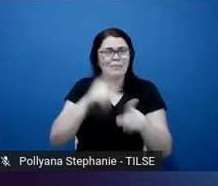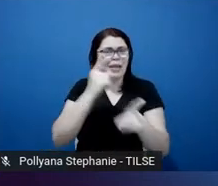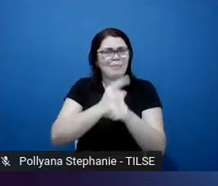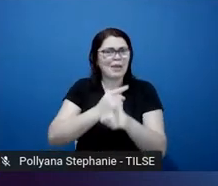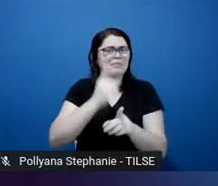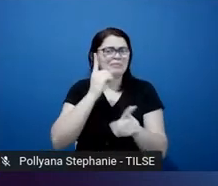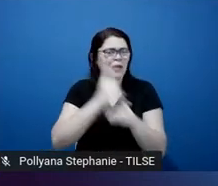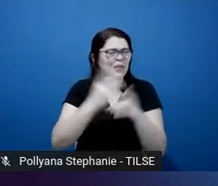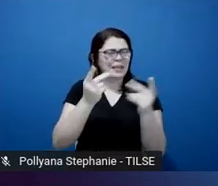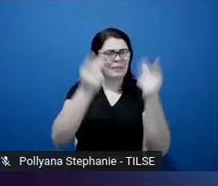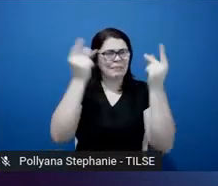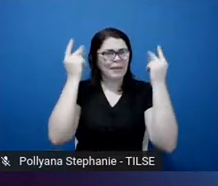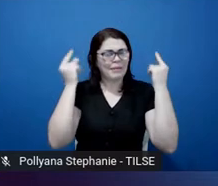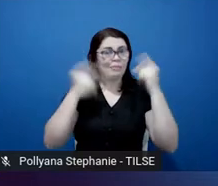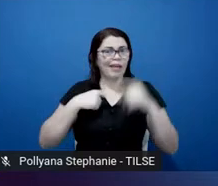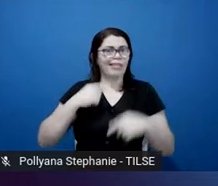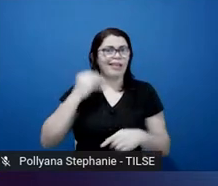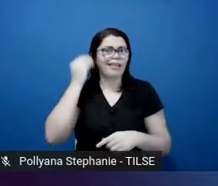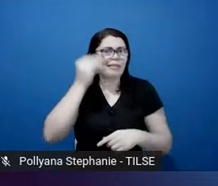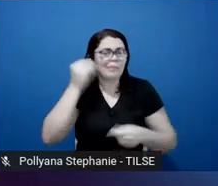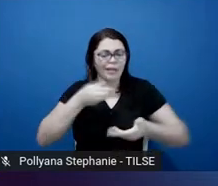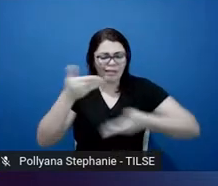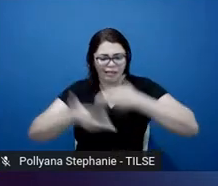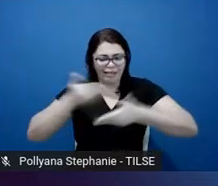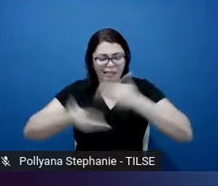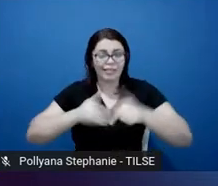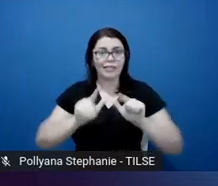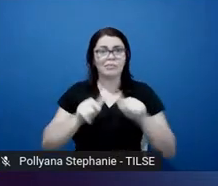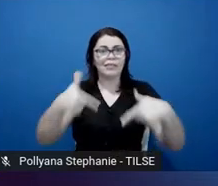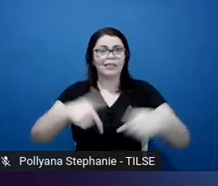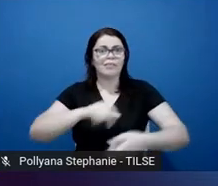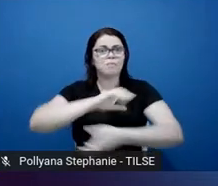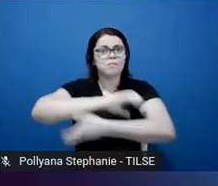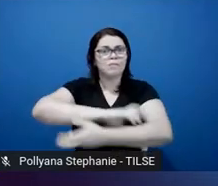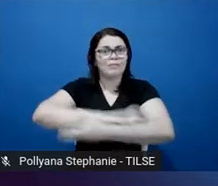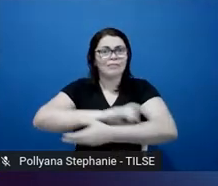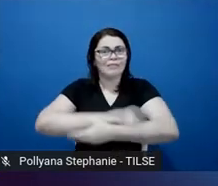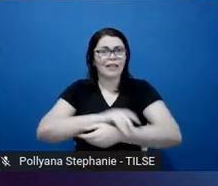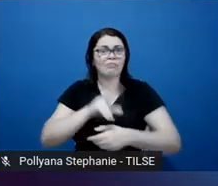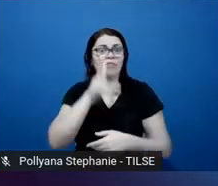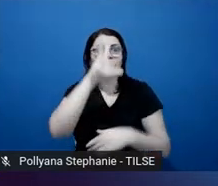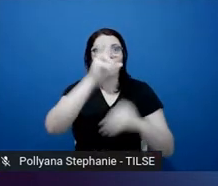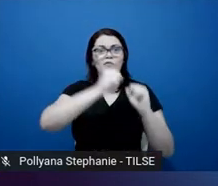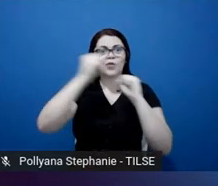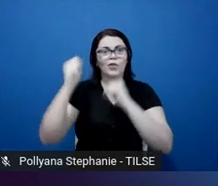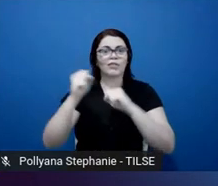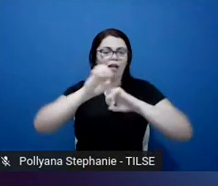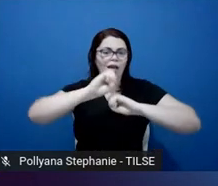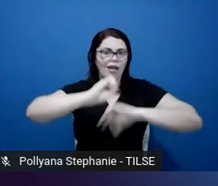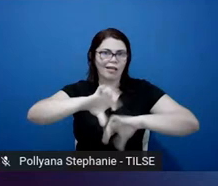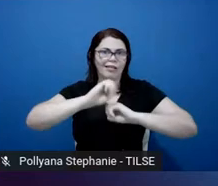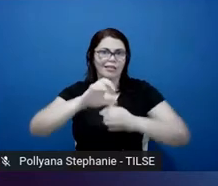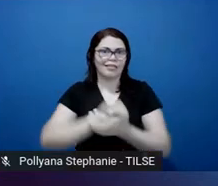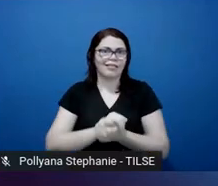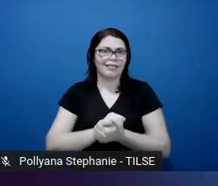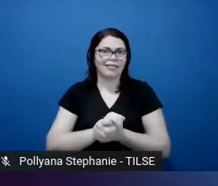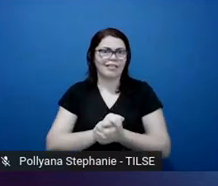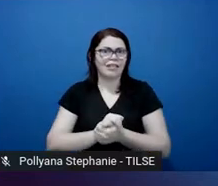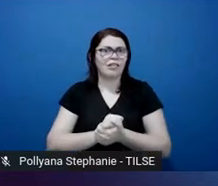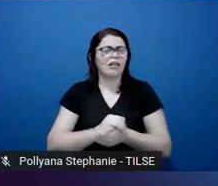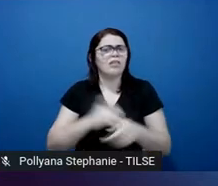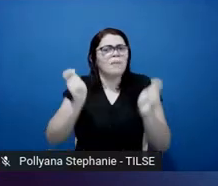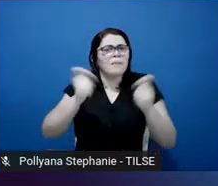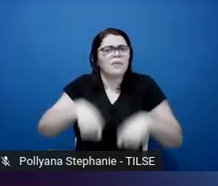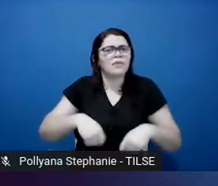and experiences, as well as working together towards strengthening education. All this has been made